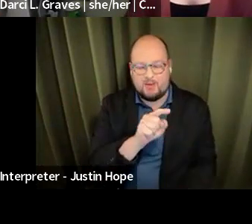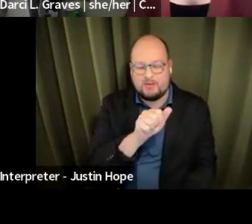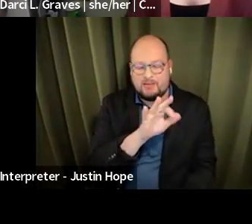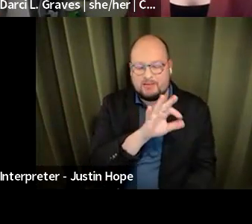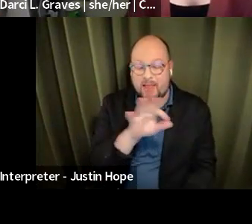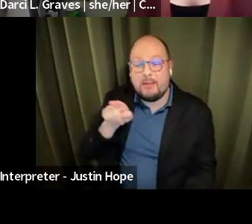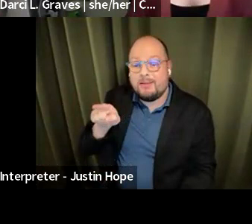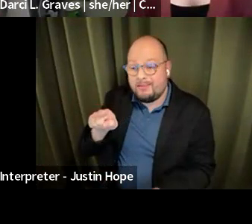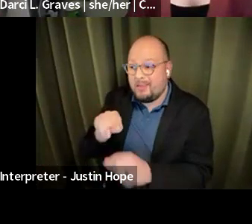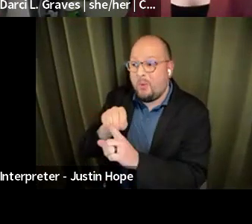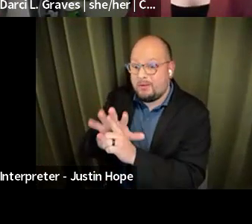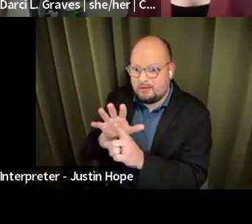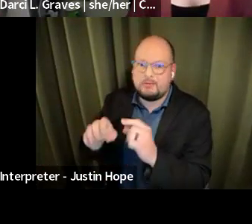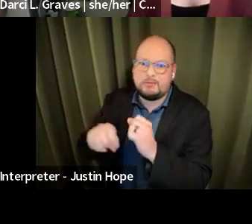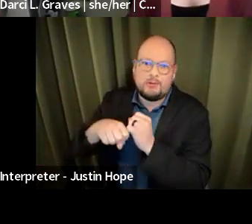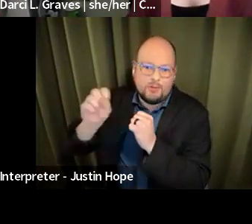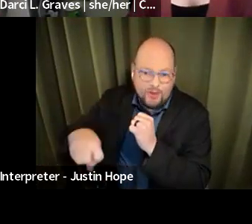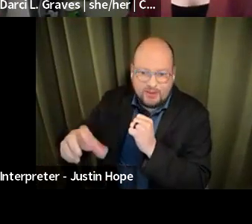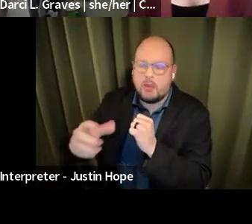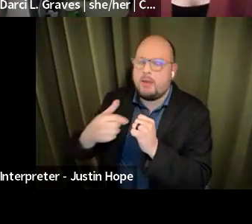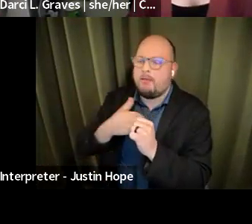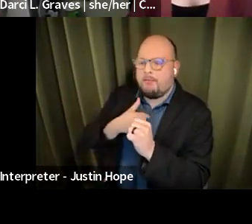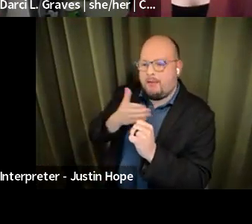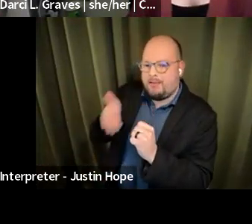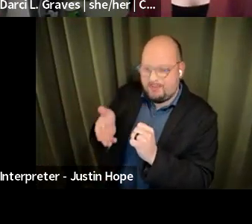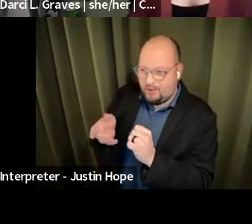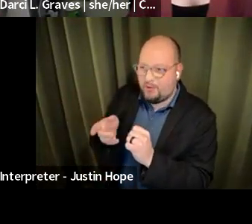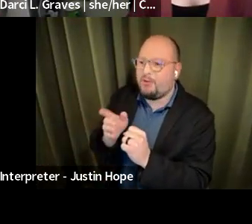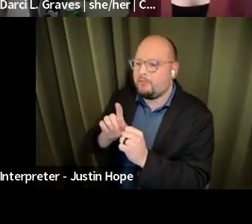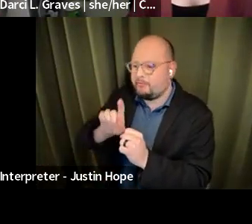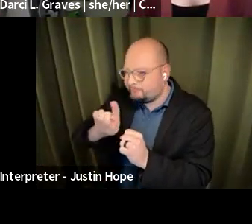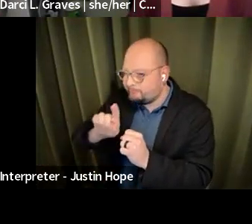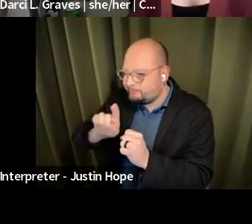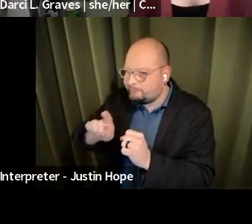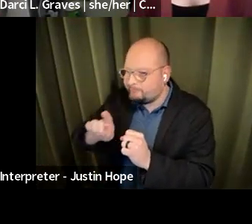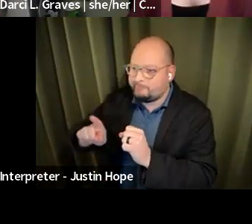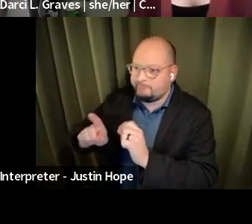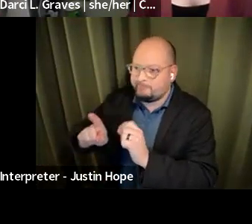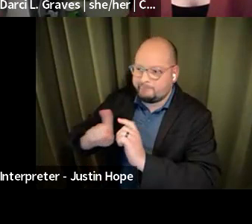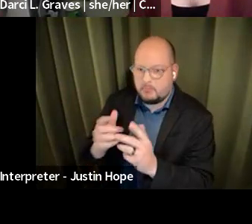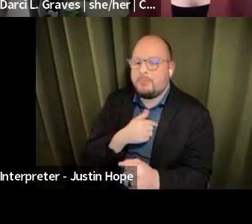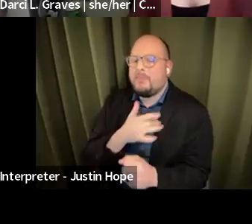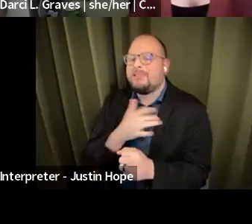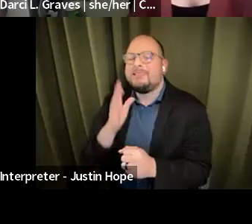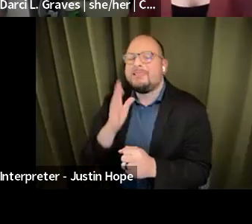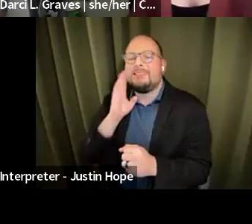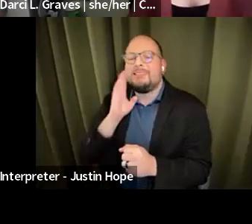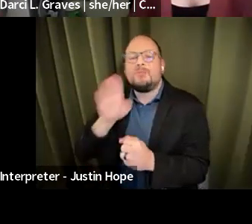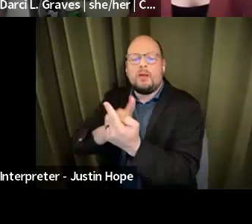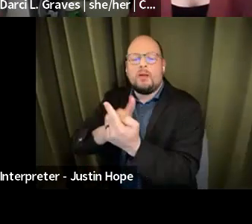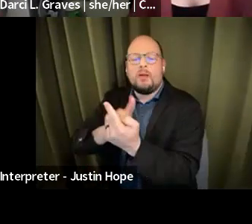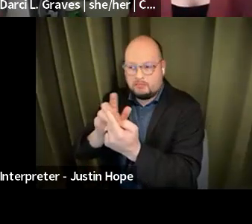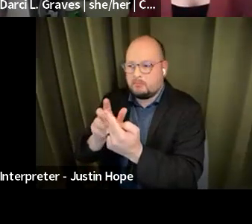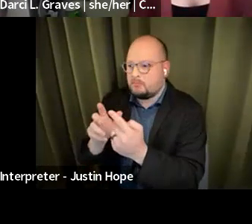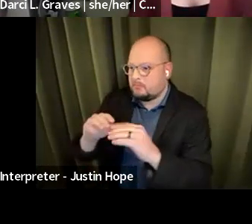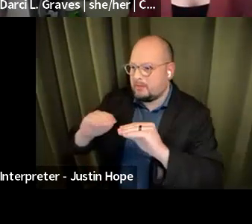I'm there all the time as well. And in that sense, I provide a one-on-one training with new hires. It